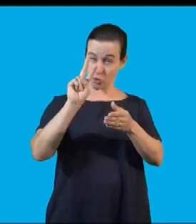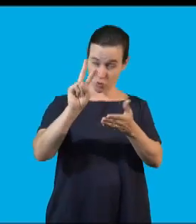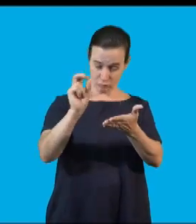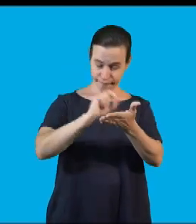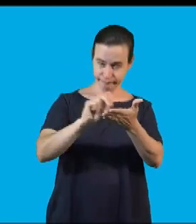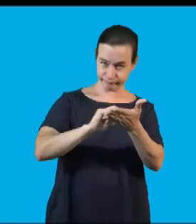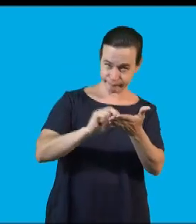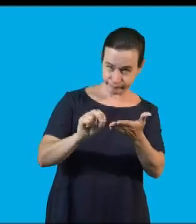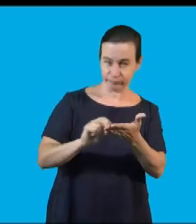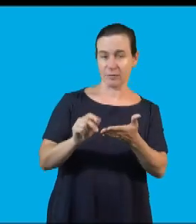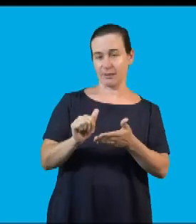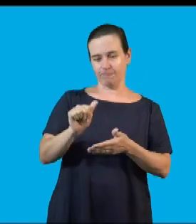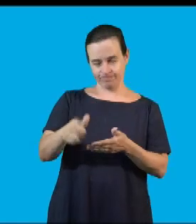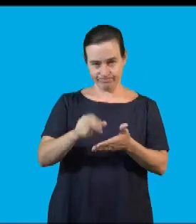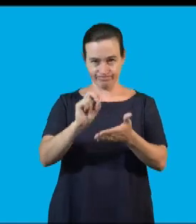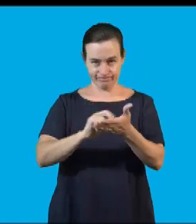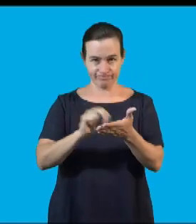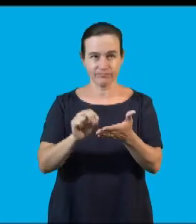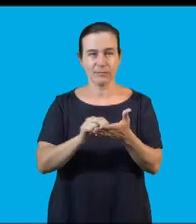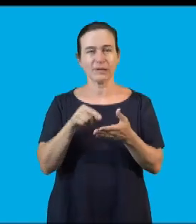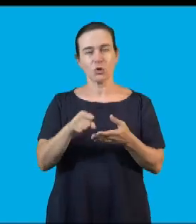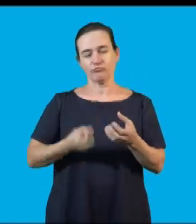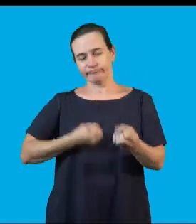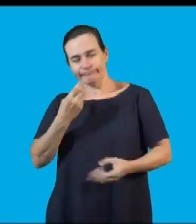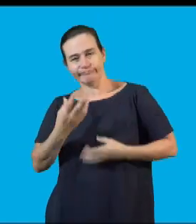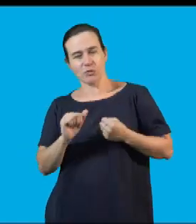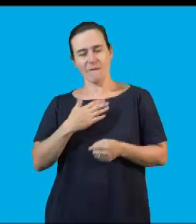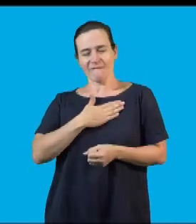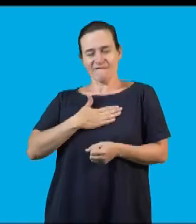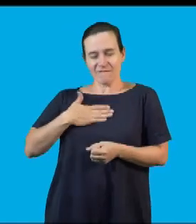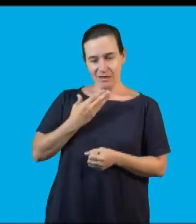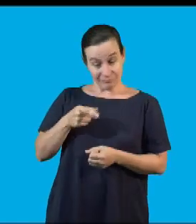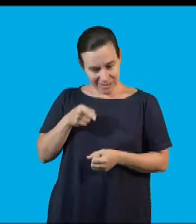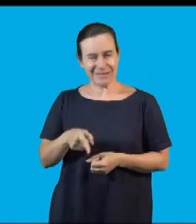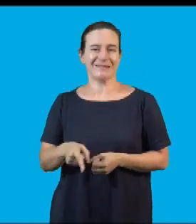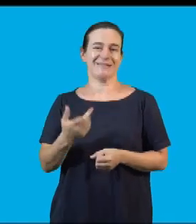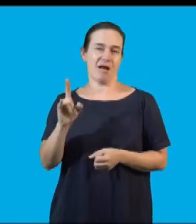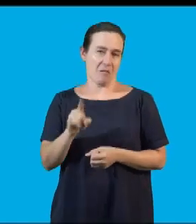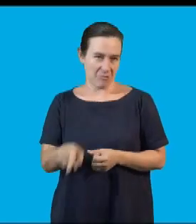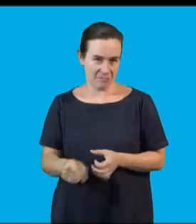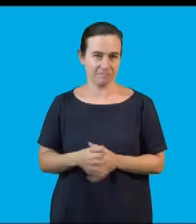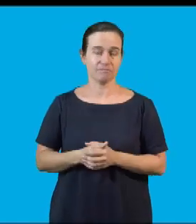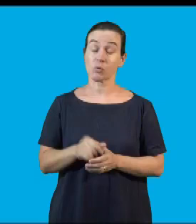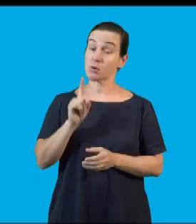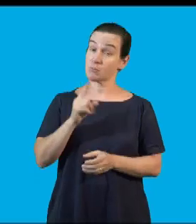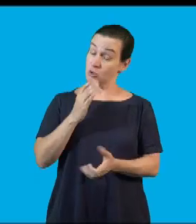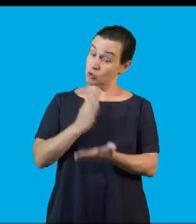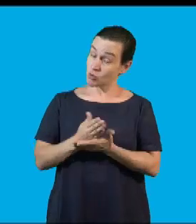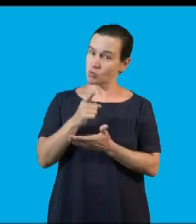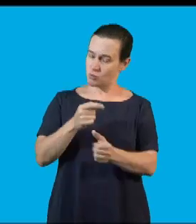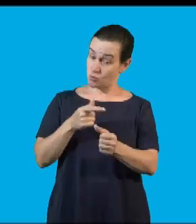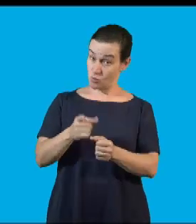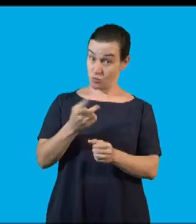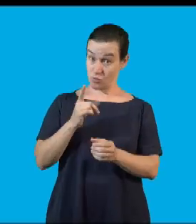express your feelings about the new pet. Now, there are more specific instructions. Make sure you follow the